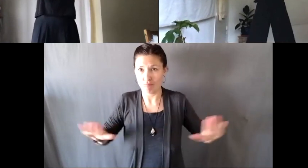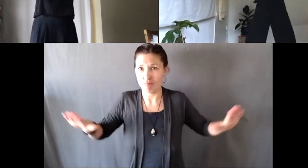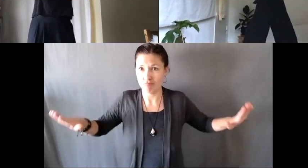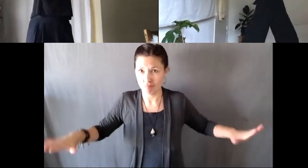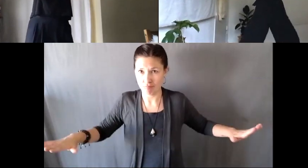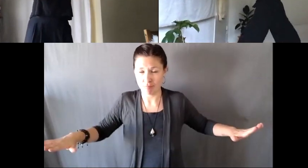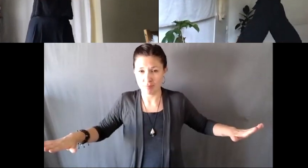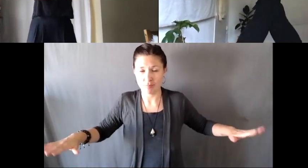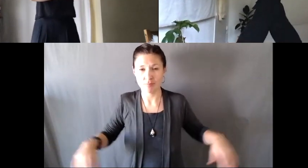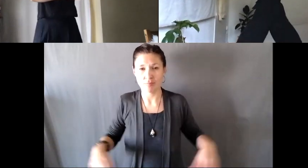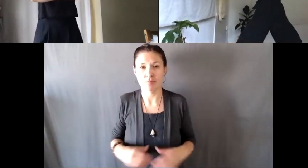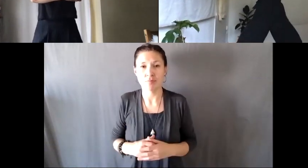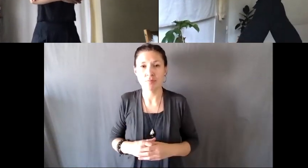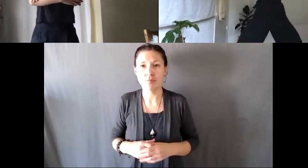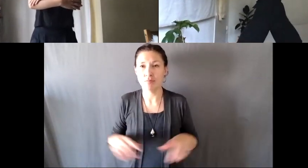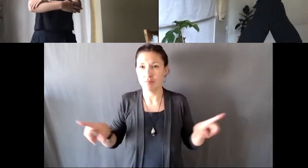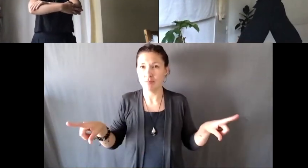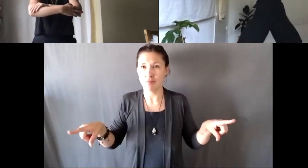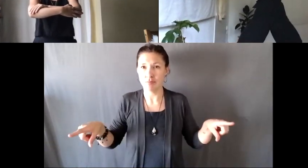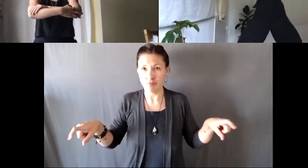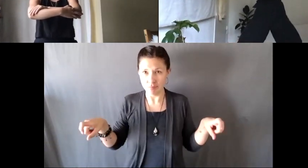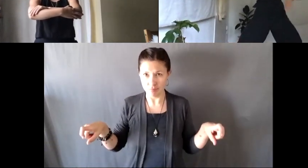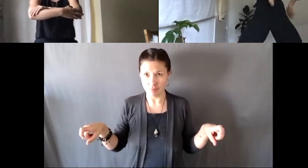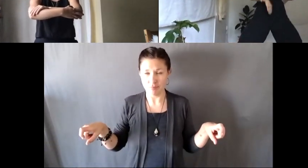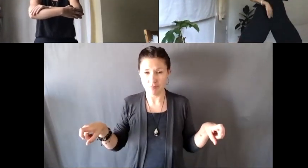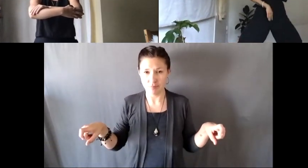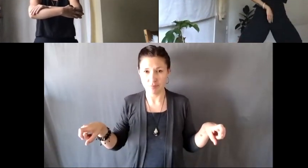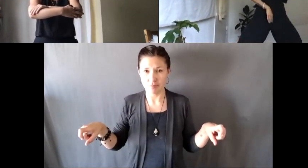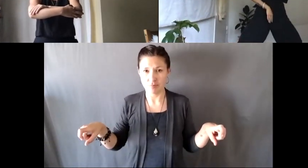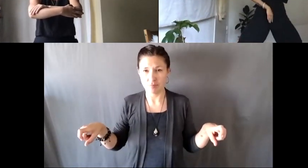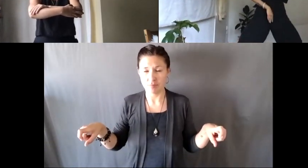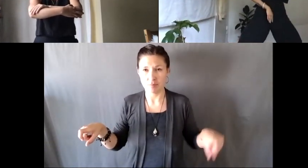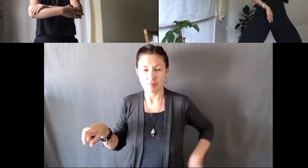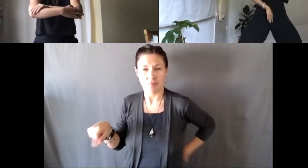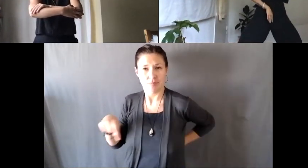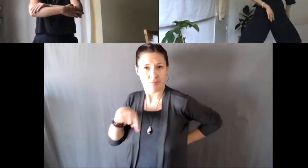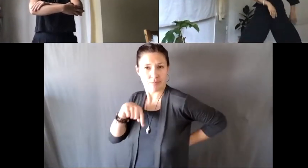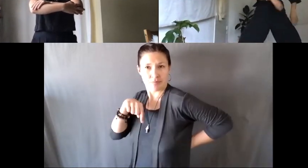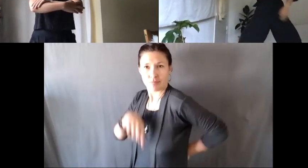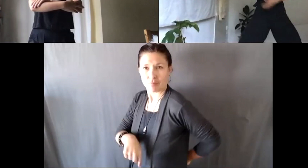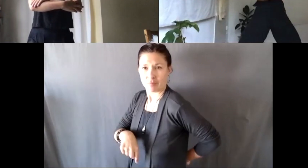with the knees bent over the toes and the sacrum rooted to the earth.